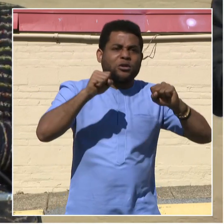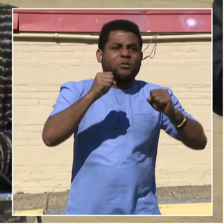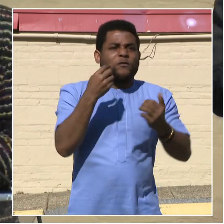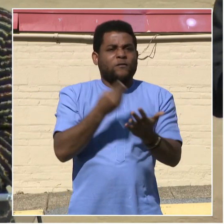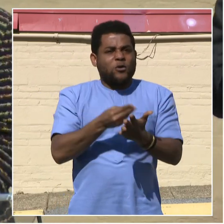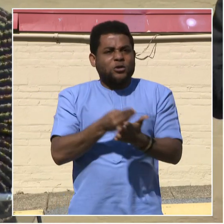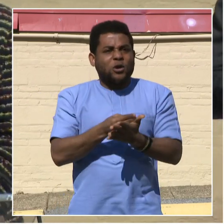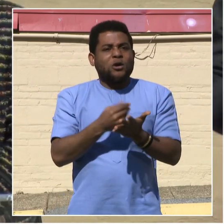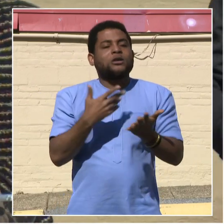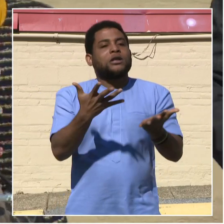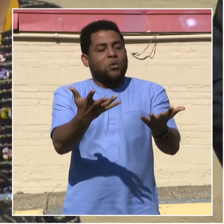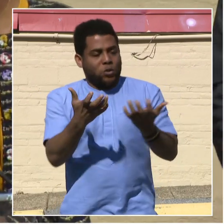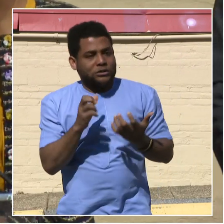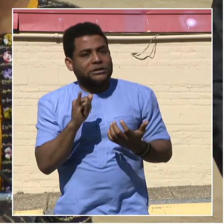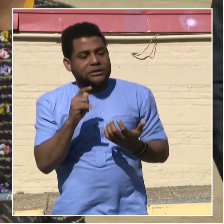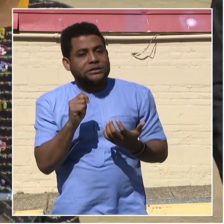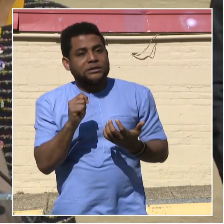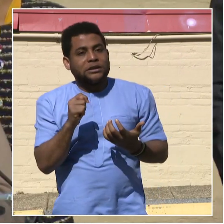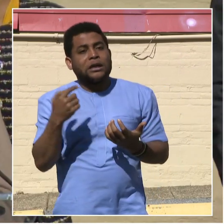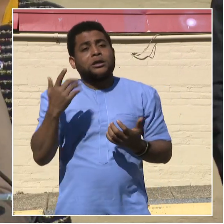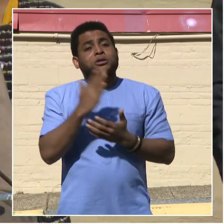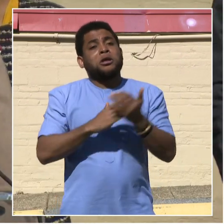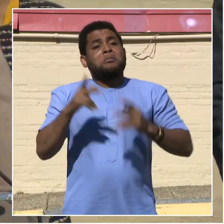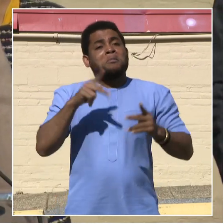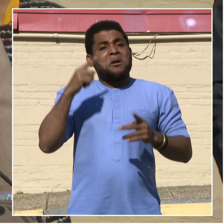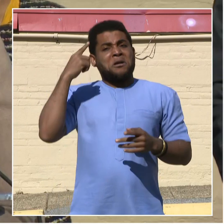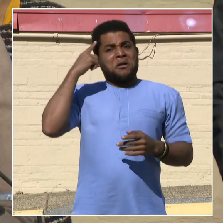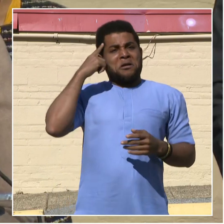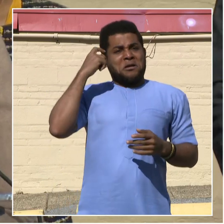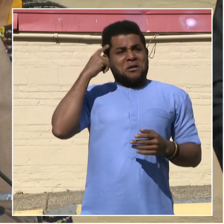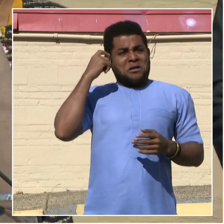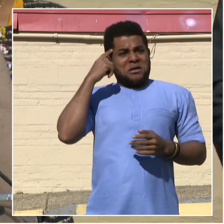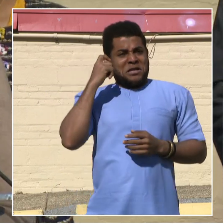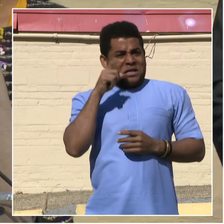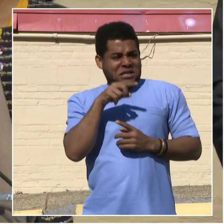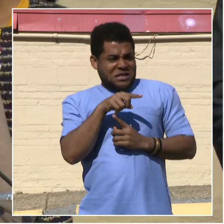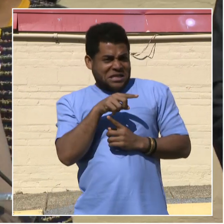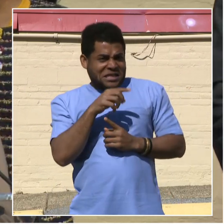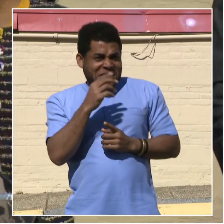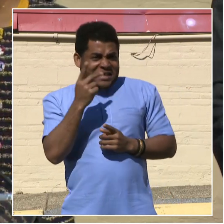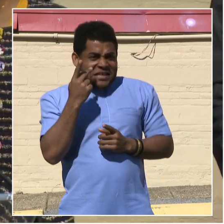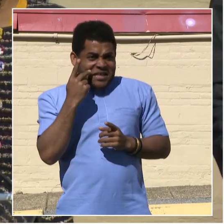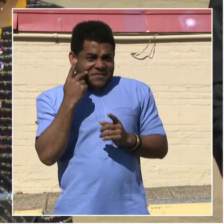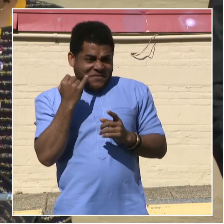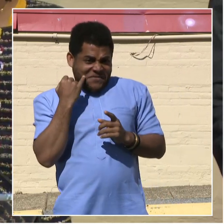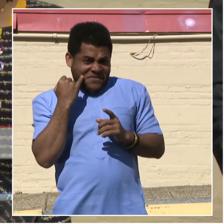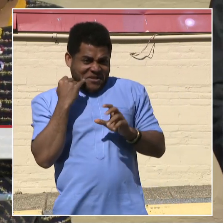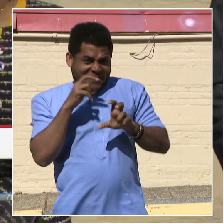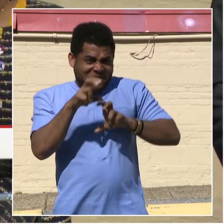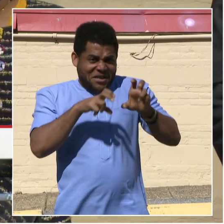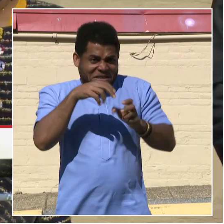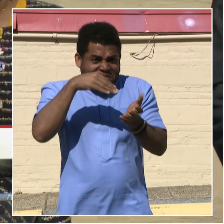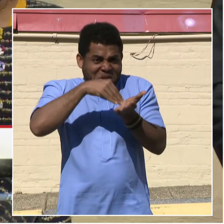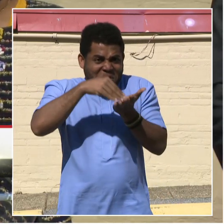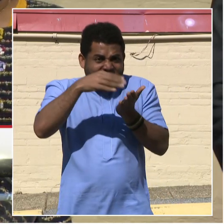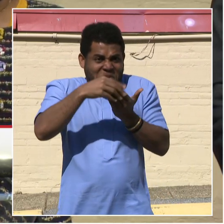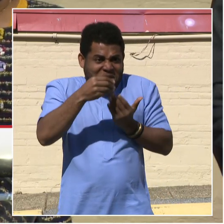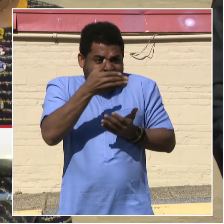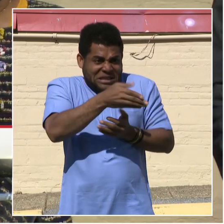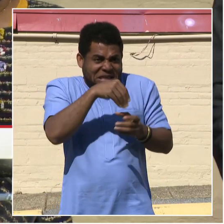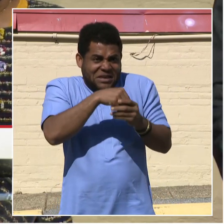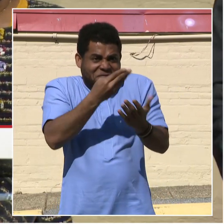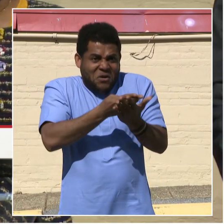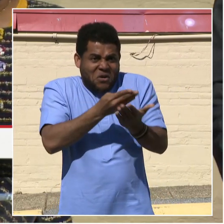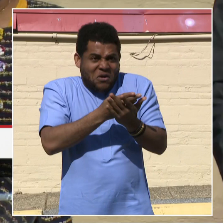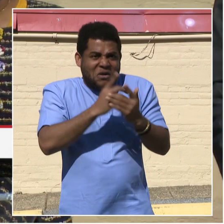people thought, they were skeptical, that if we put millions of dollars in the fund and told our